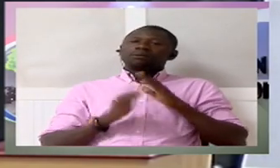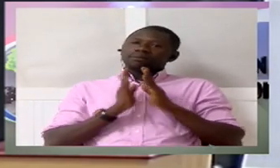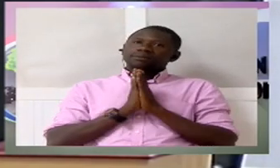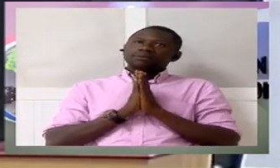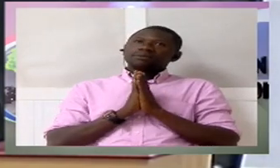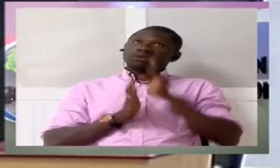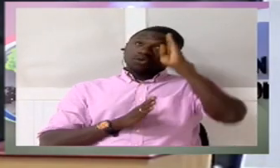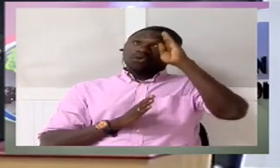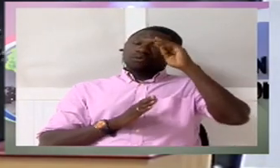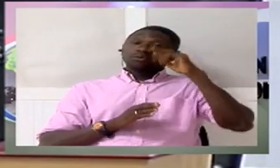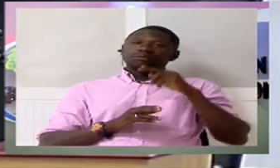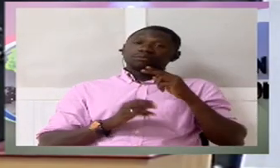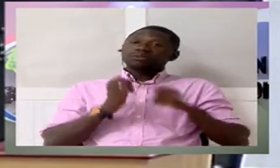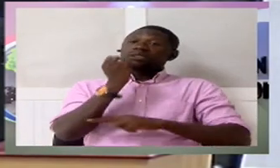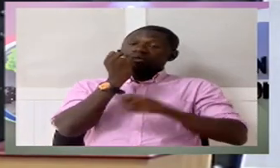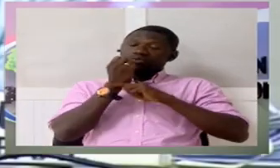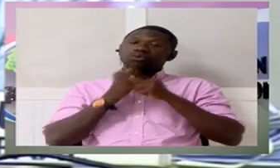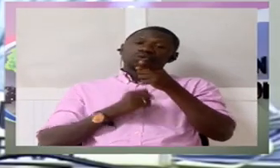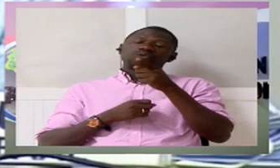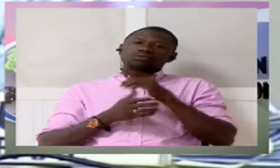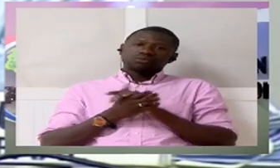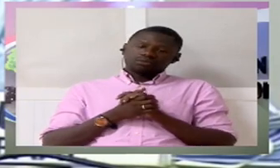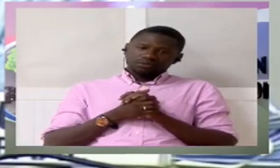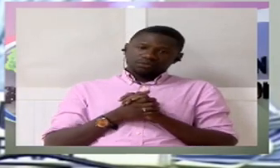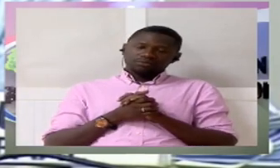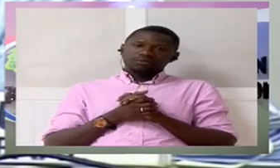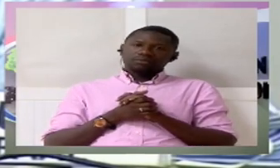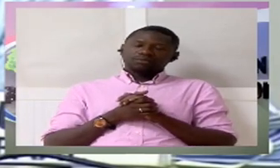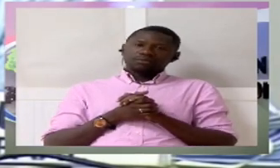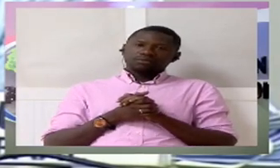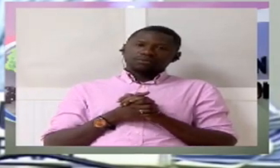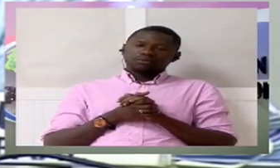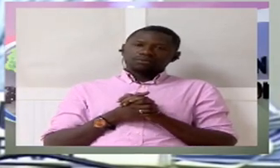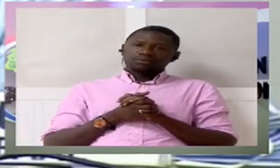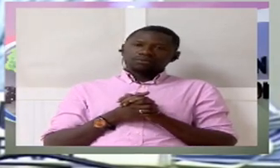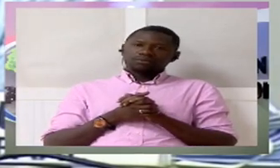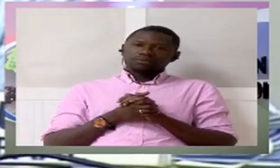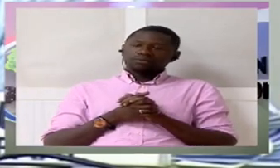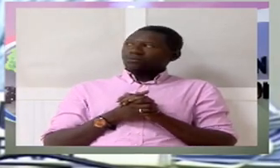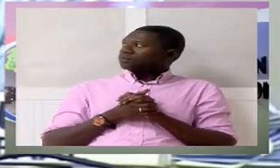you've tried a lot for me. May Allah reward you for what you've done for me.